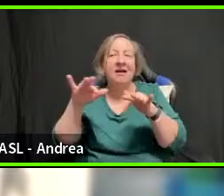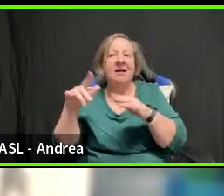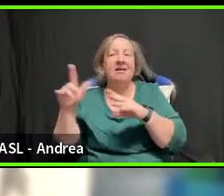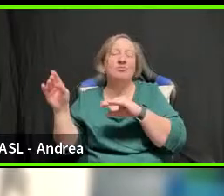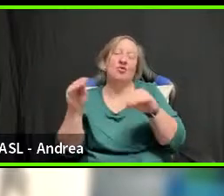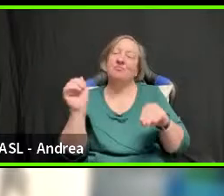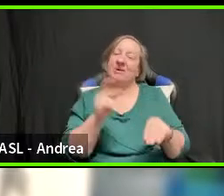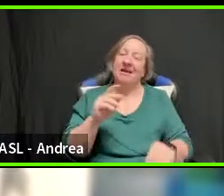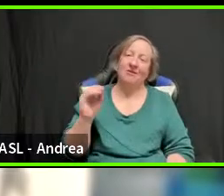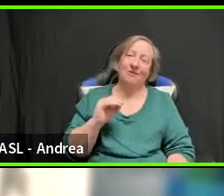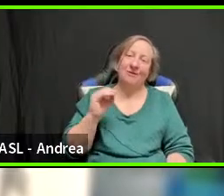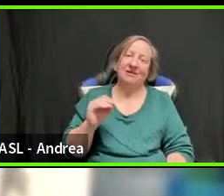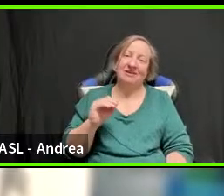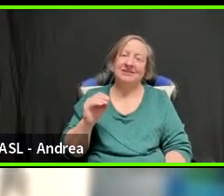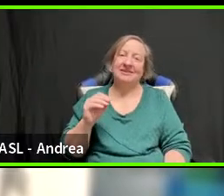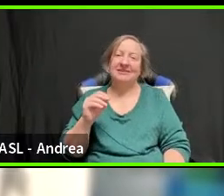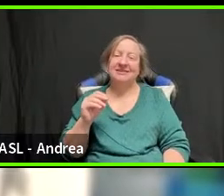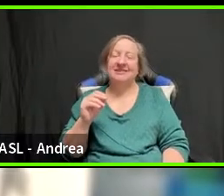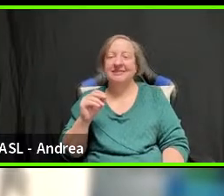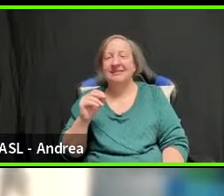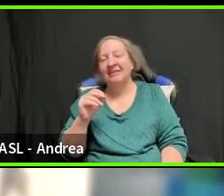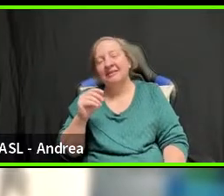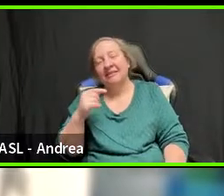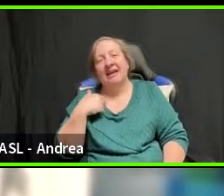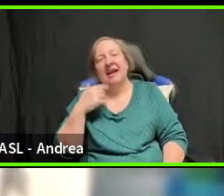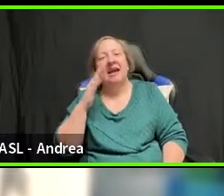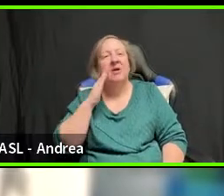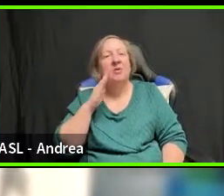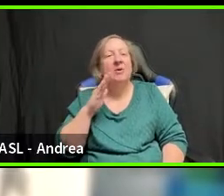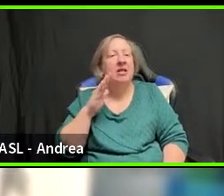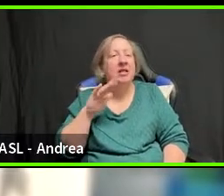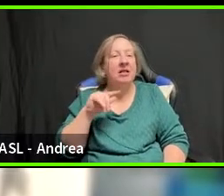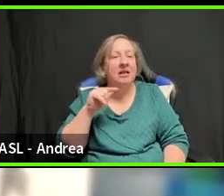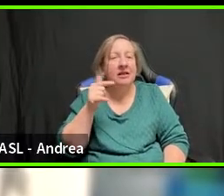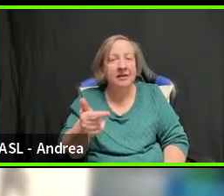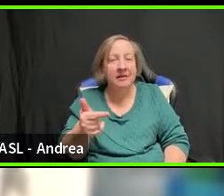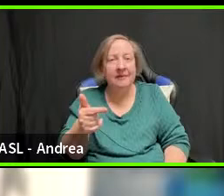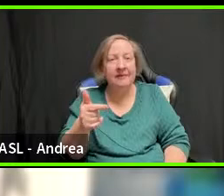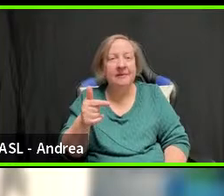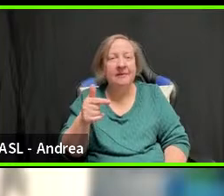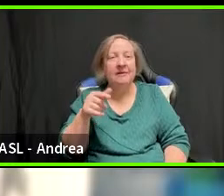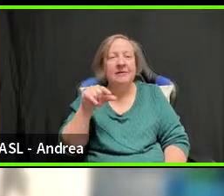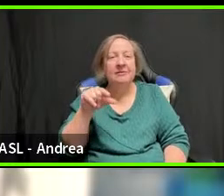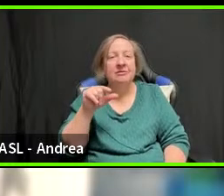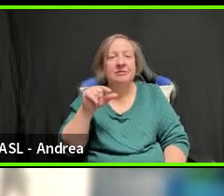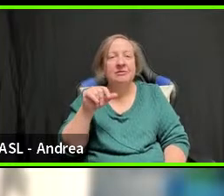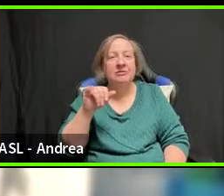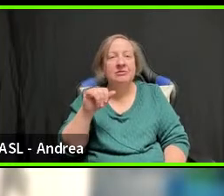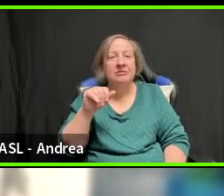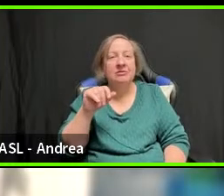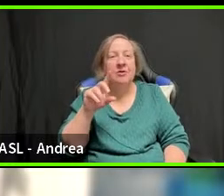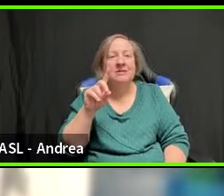year. So somewhere from there. So I'm going to go to Dina.